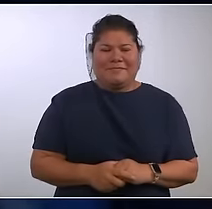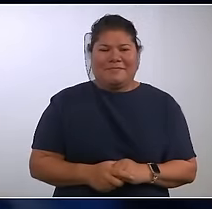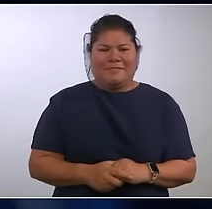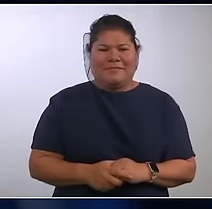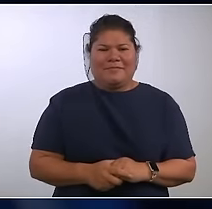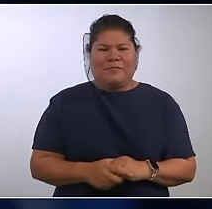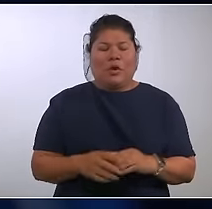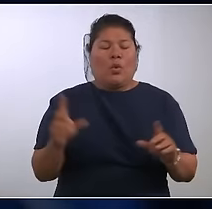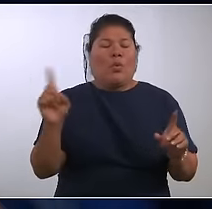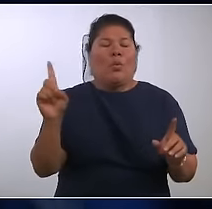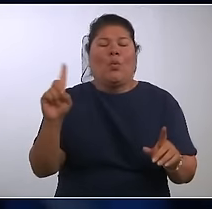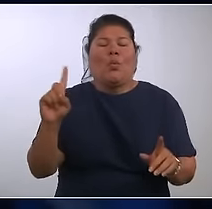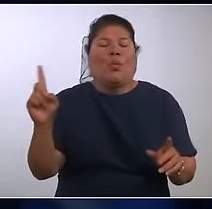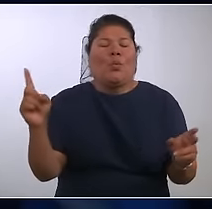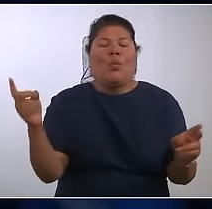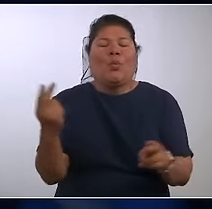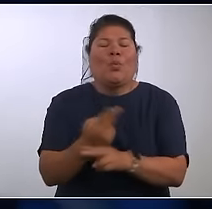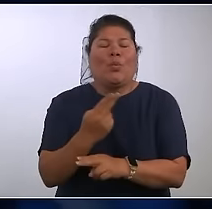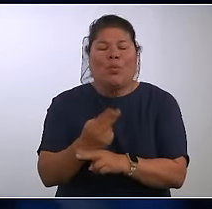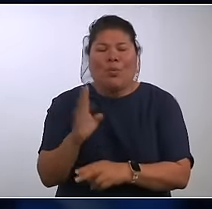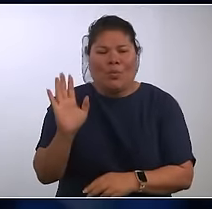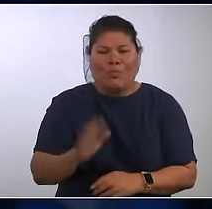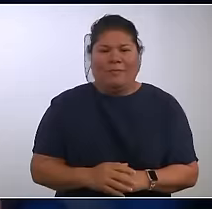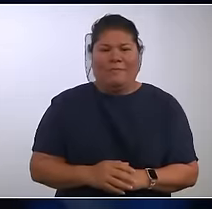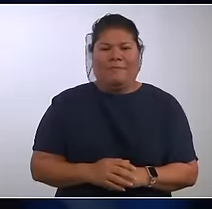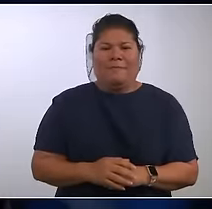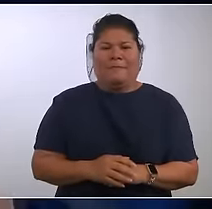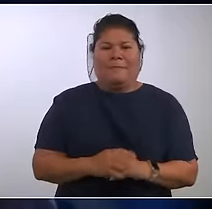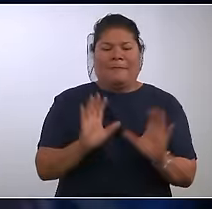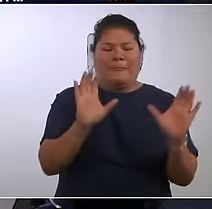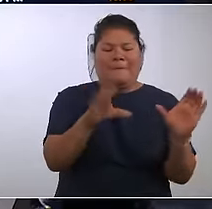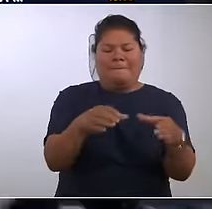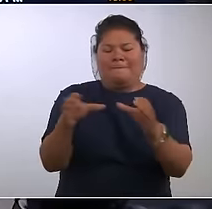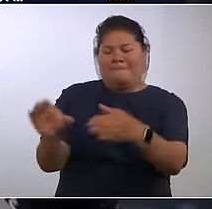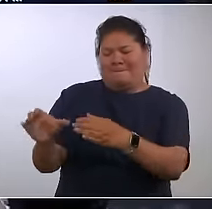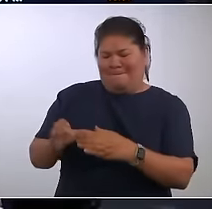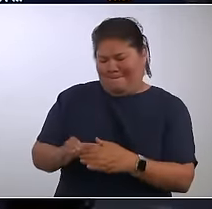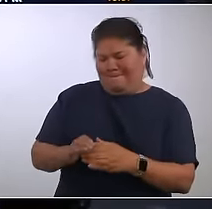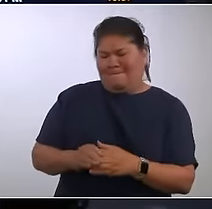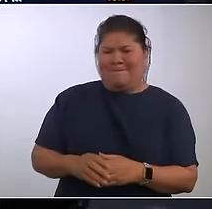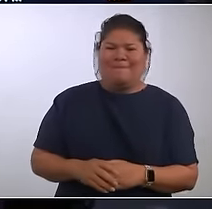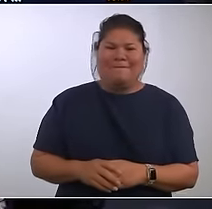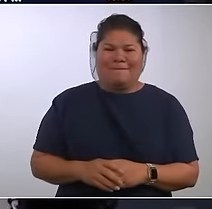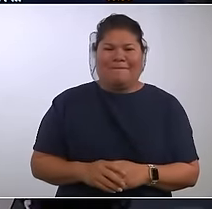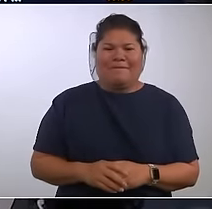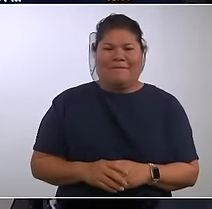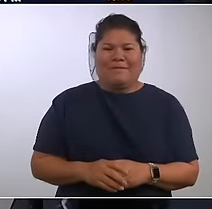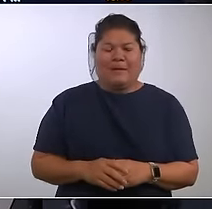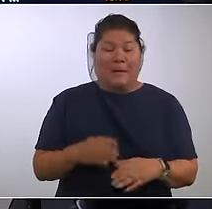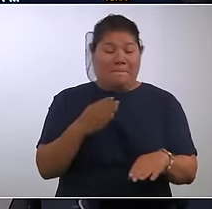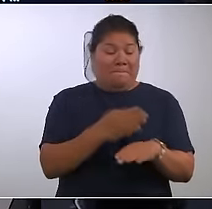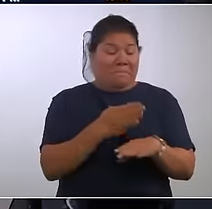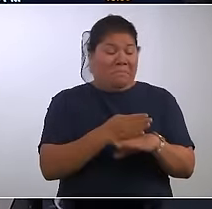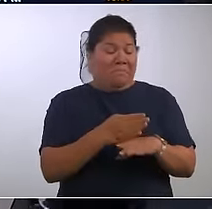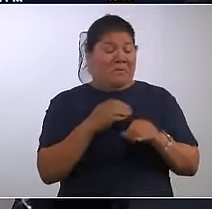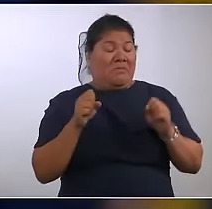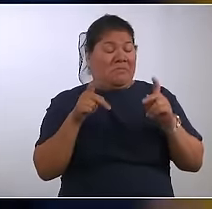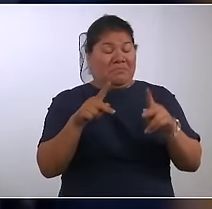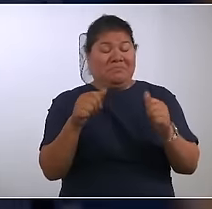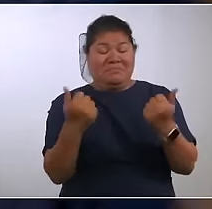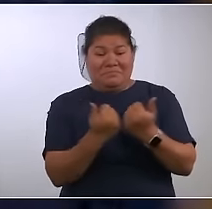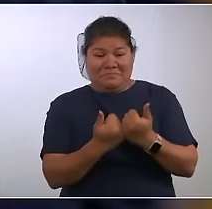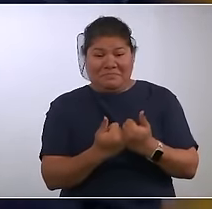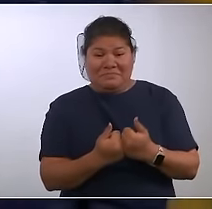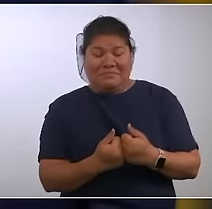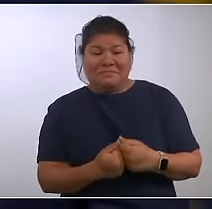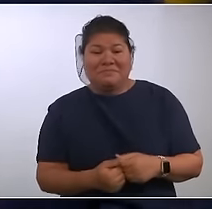You know where He's going to use you? ¿Sabe dónde lo va a usar? He's going to use you in small groups. En grupos pequeños. The bishops of the Apostolic